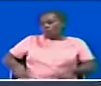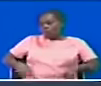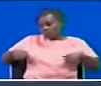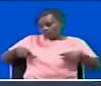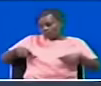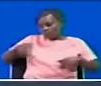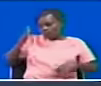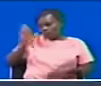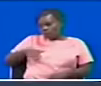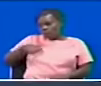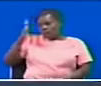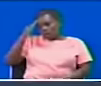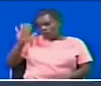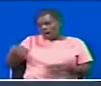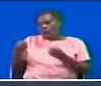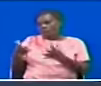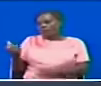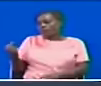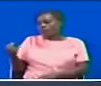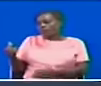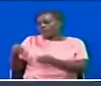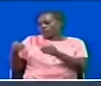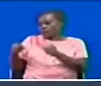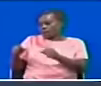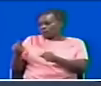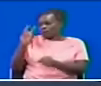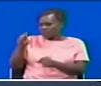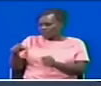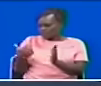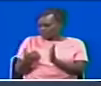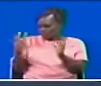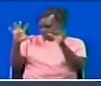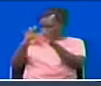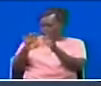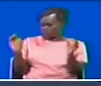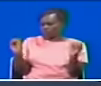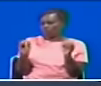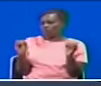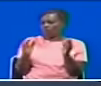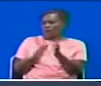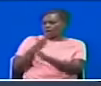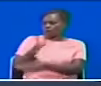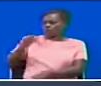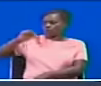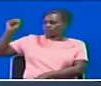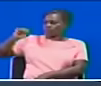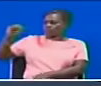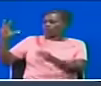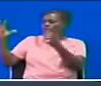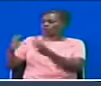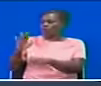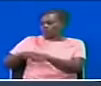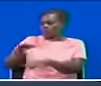much that packet of unga is. And yet we don't seem to see that sort of connectedness even across the political divide on this